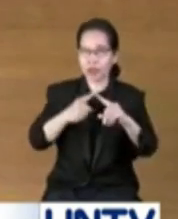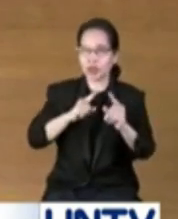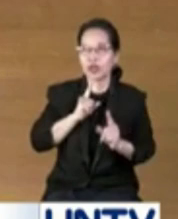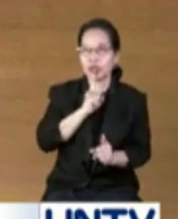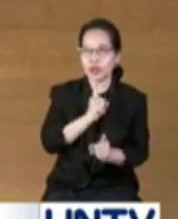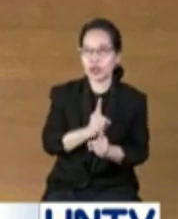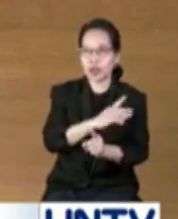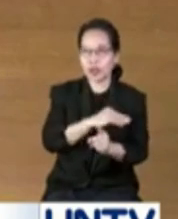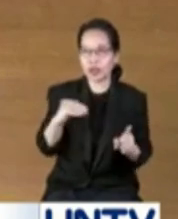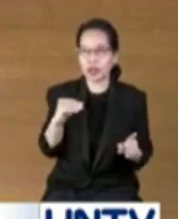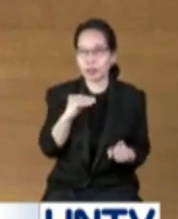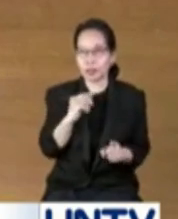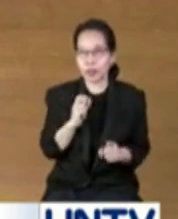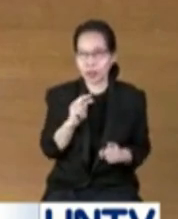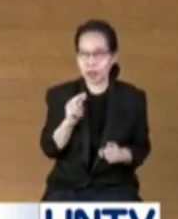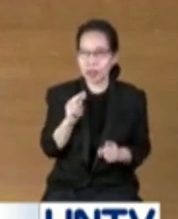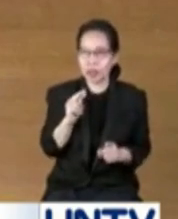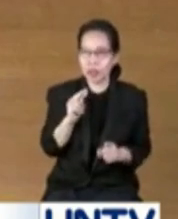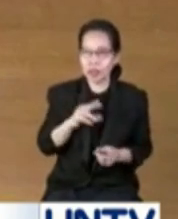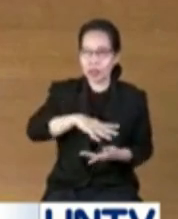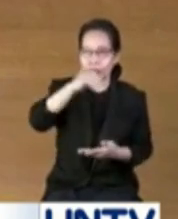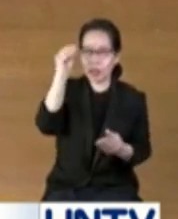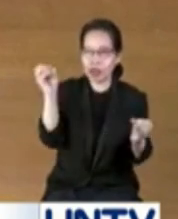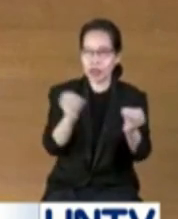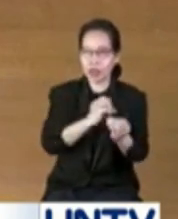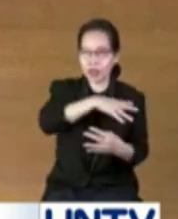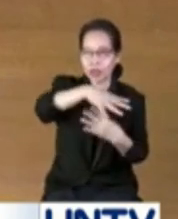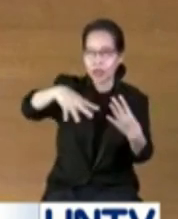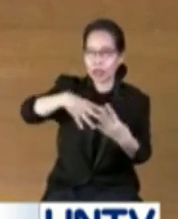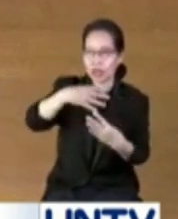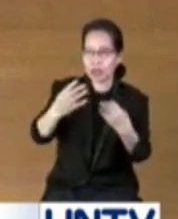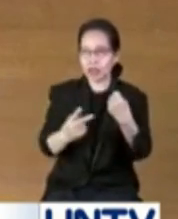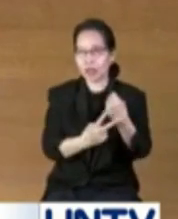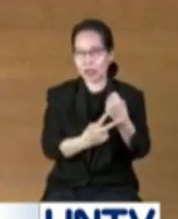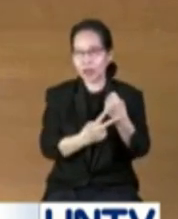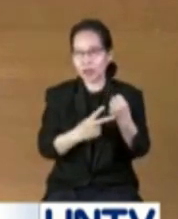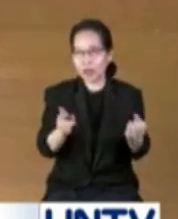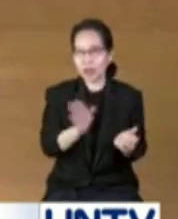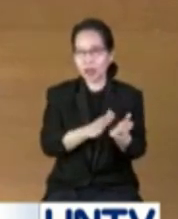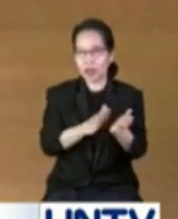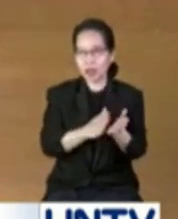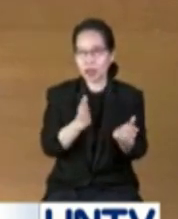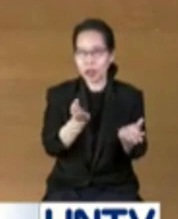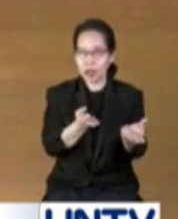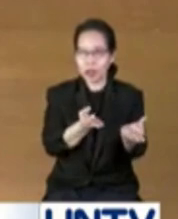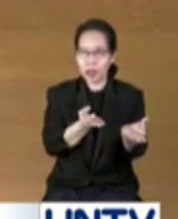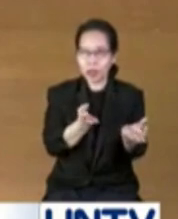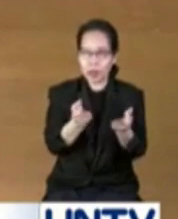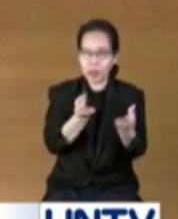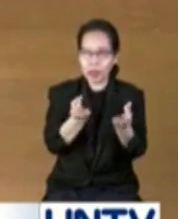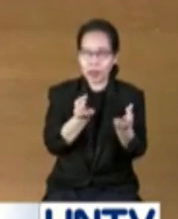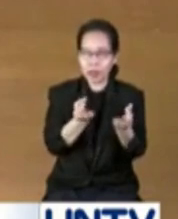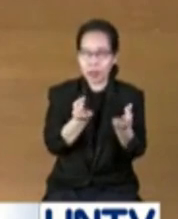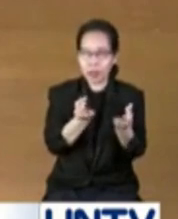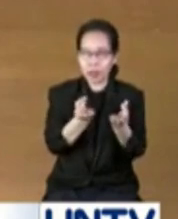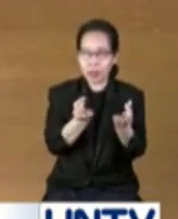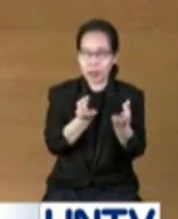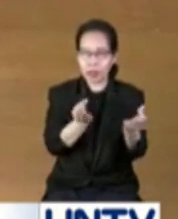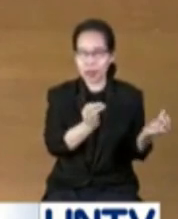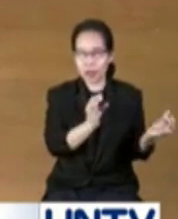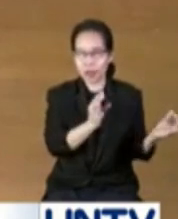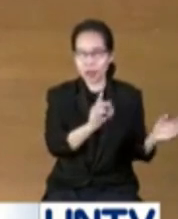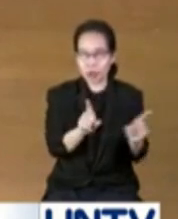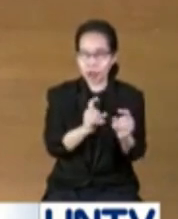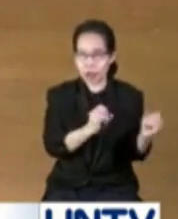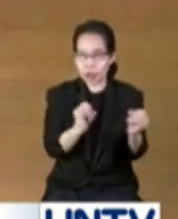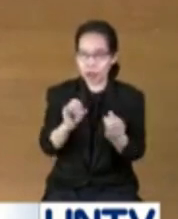learning. Additional social safety nets, such as school-based feeding programs, are also being implemented. Learners will